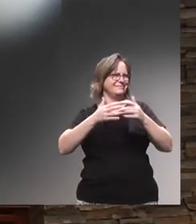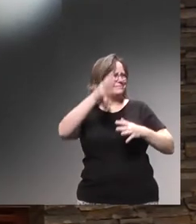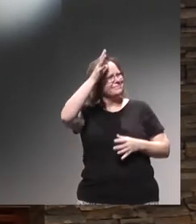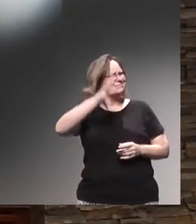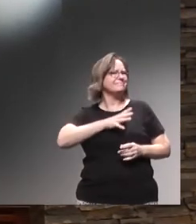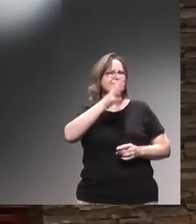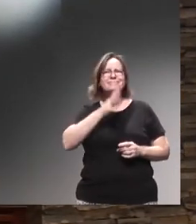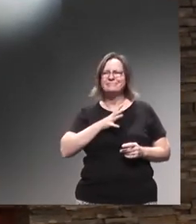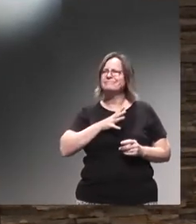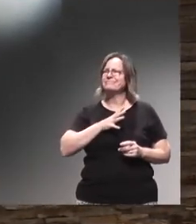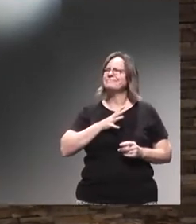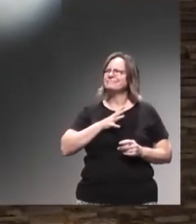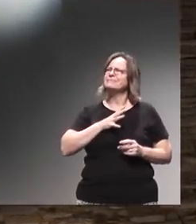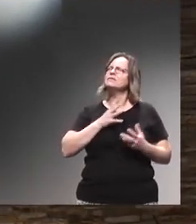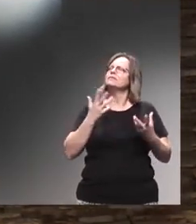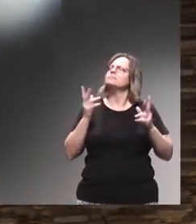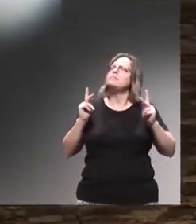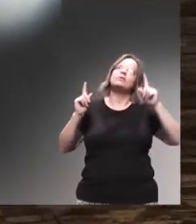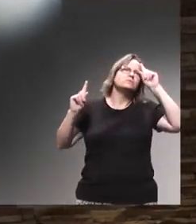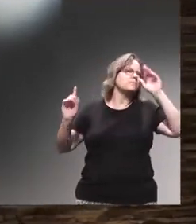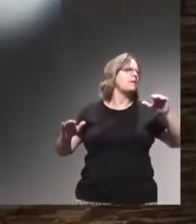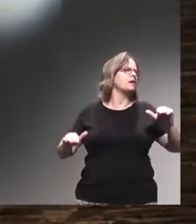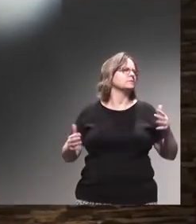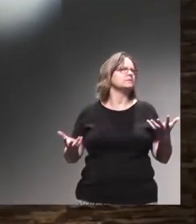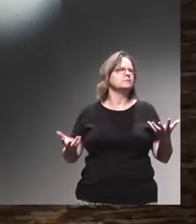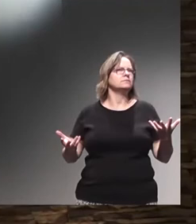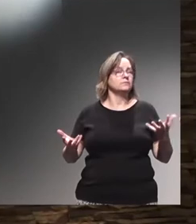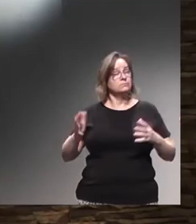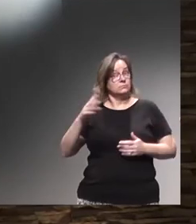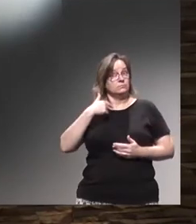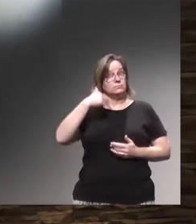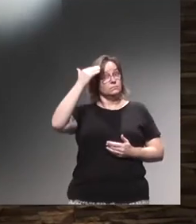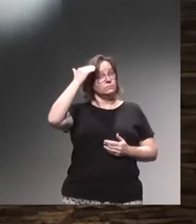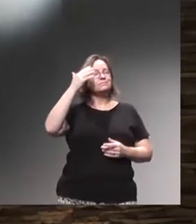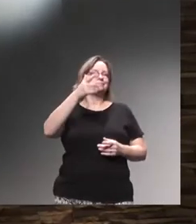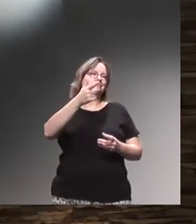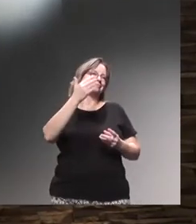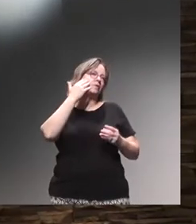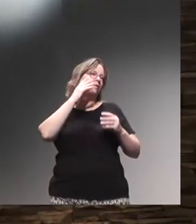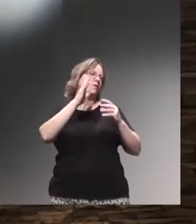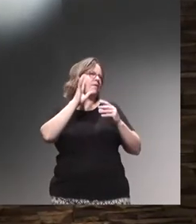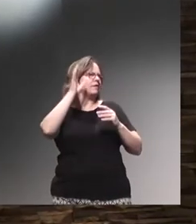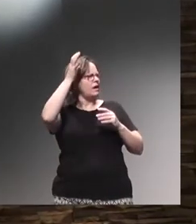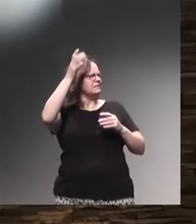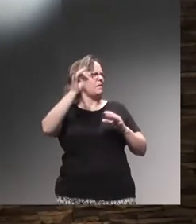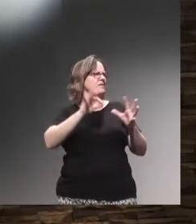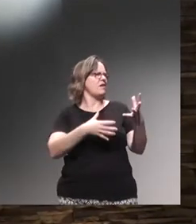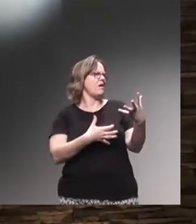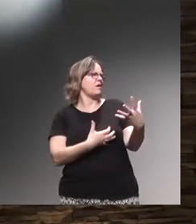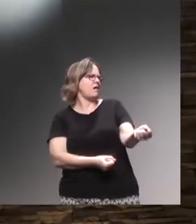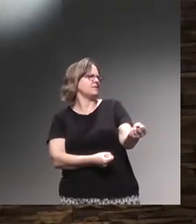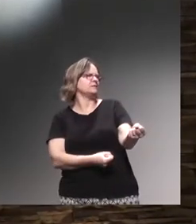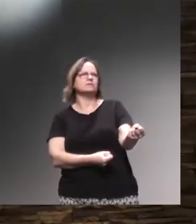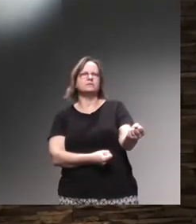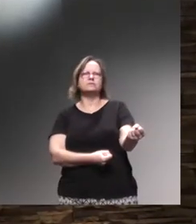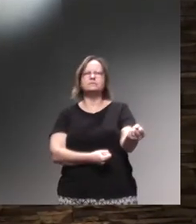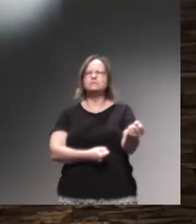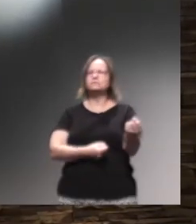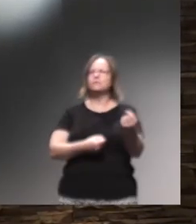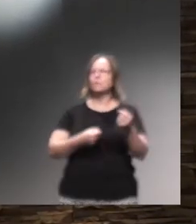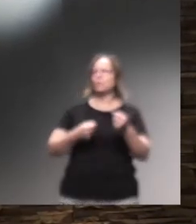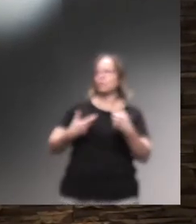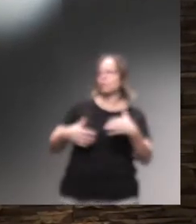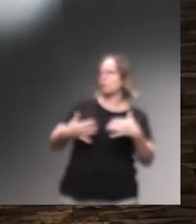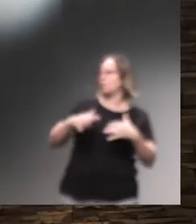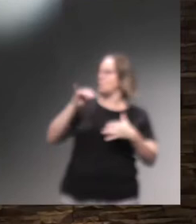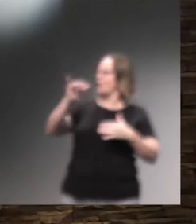It's just this sort of expectation. Oh, and I know you've heard, oh, look at how confident they are. Look at how strong of an individual that is.